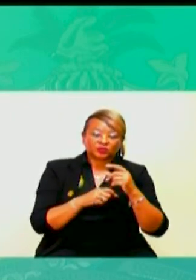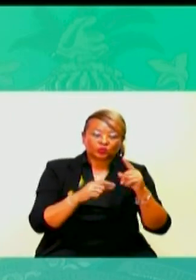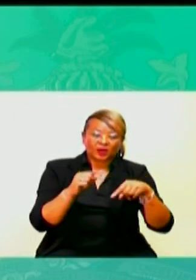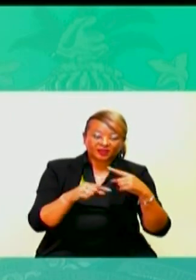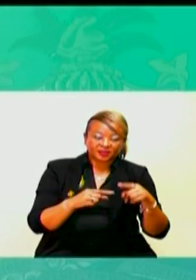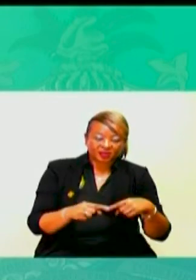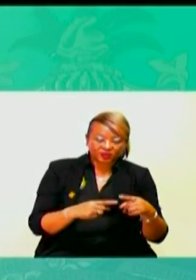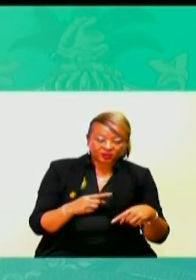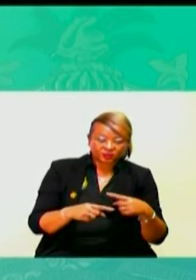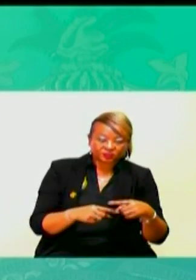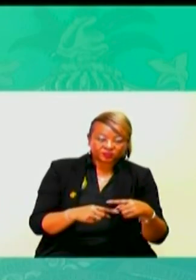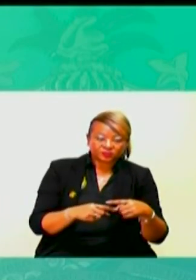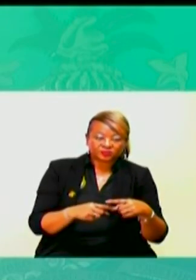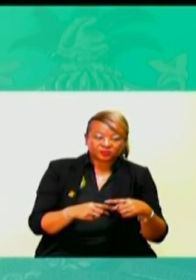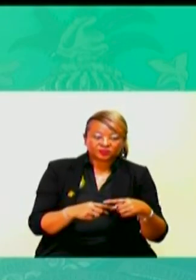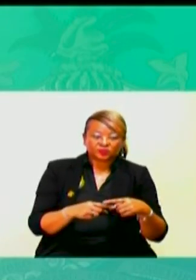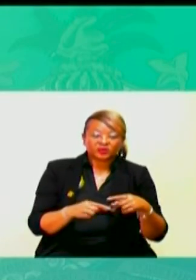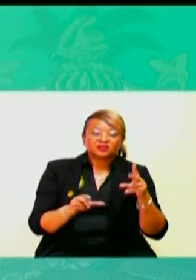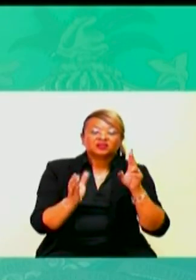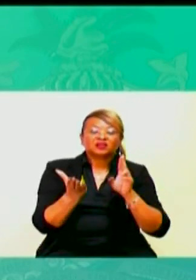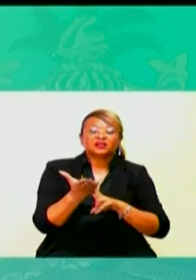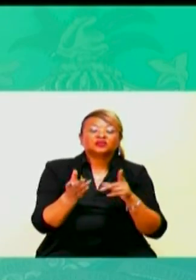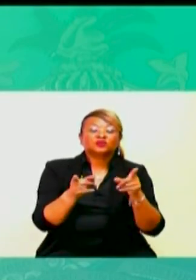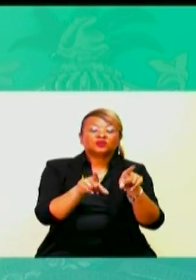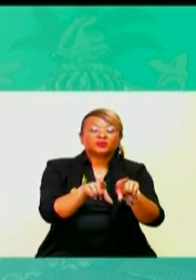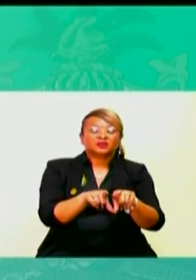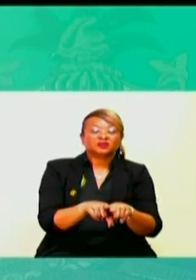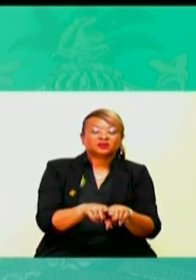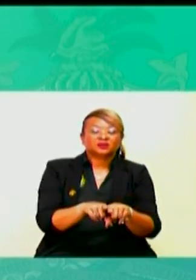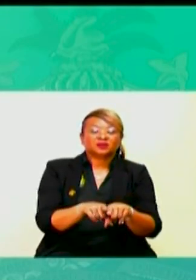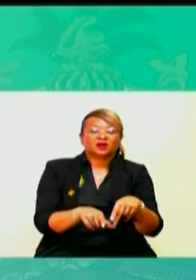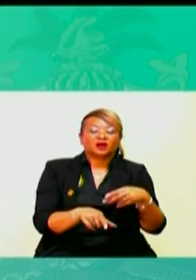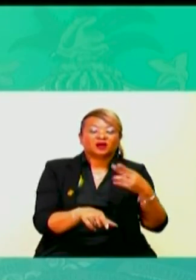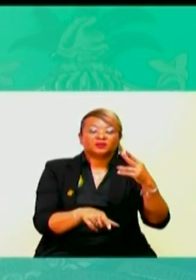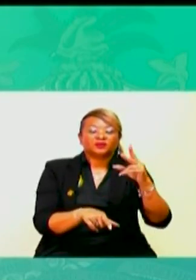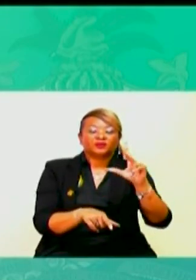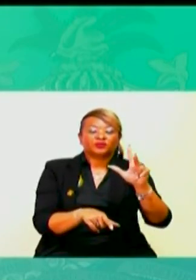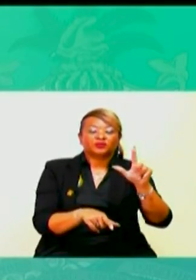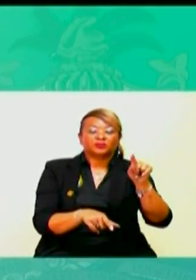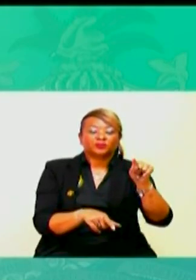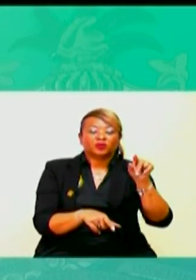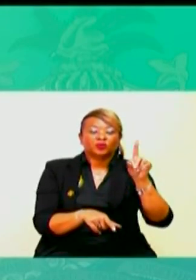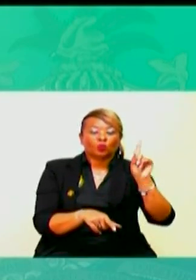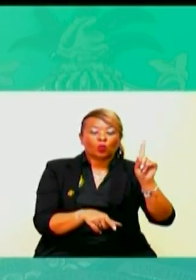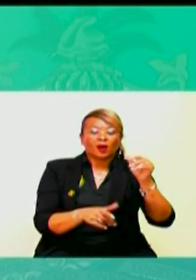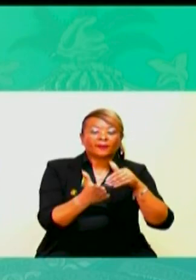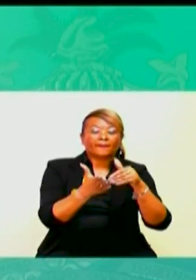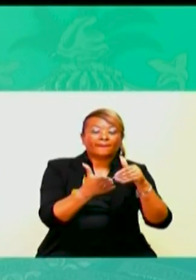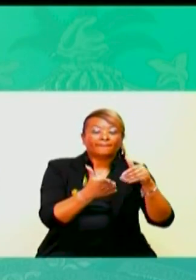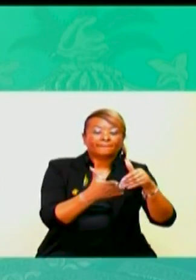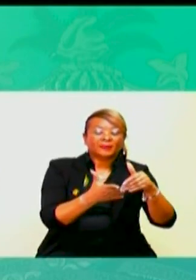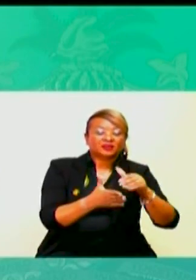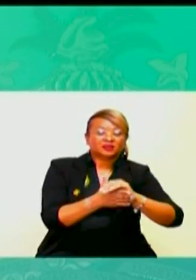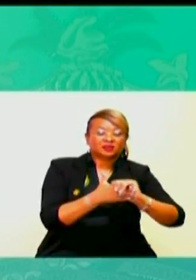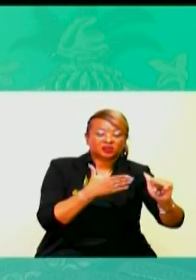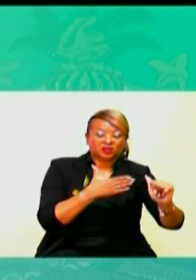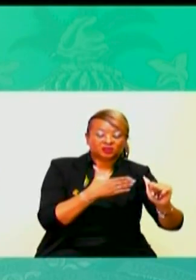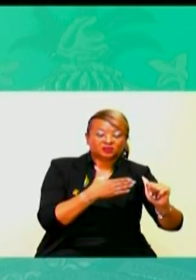two-year winding down, Madam Speaker, which is inside the lease agreement. It carries up to $3.1 billion, more than our national